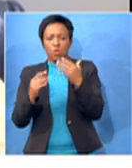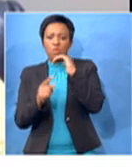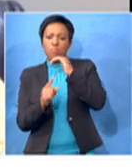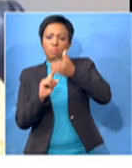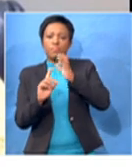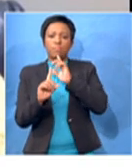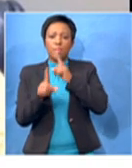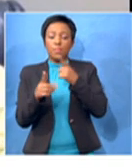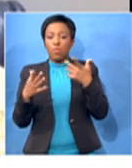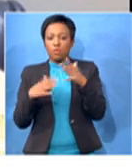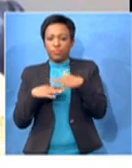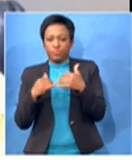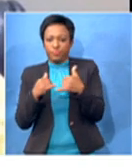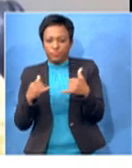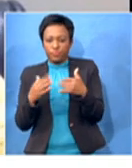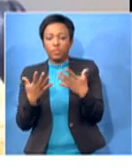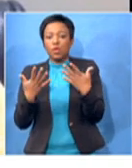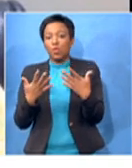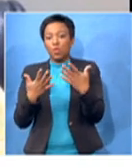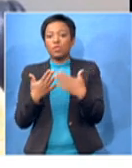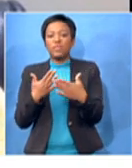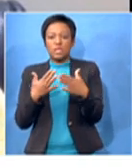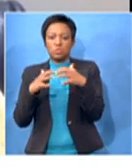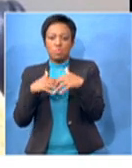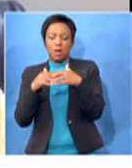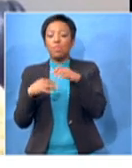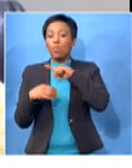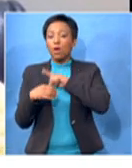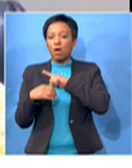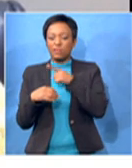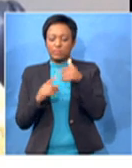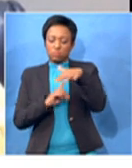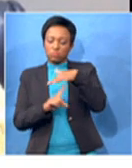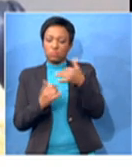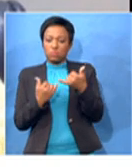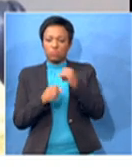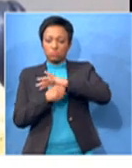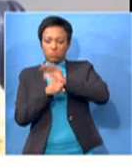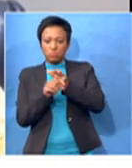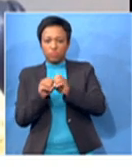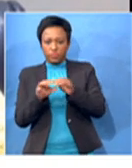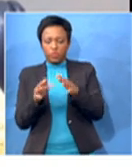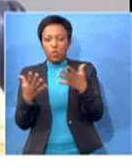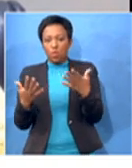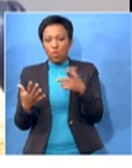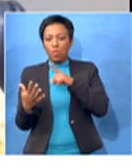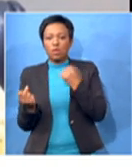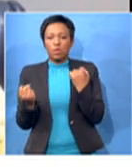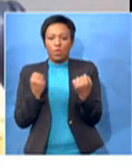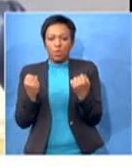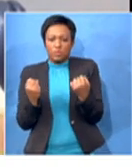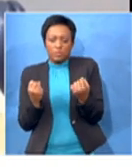order online. And I think it was brought in because of the COVID-19 to give the courts